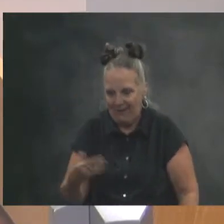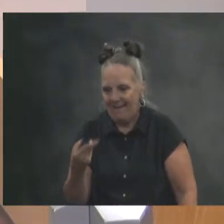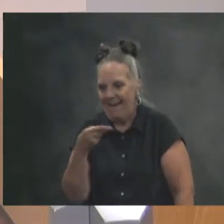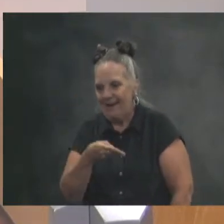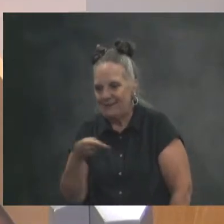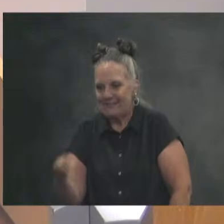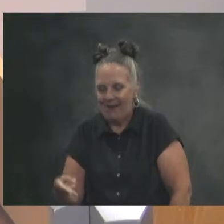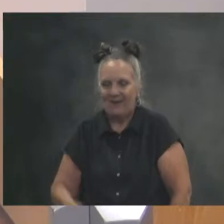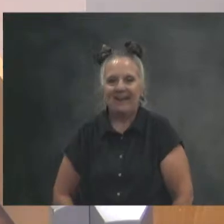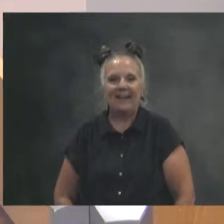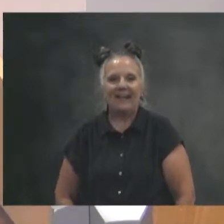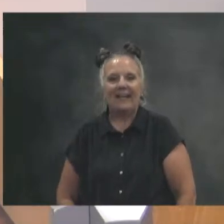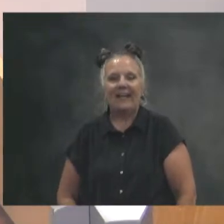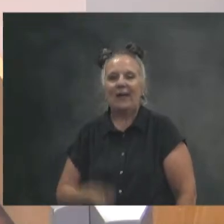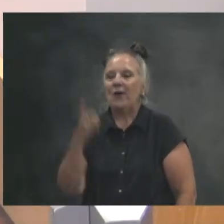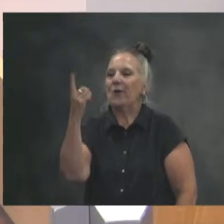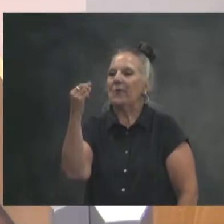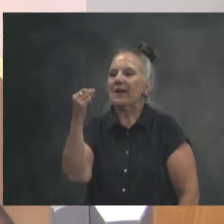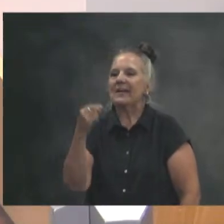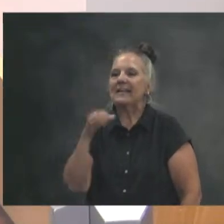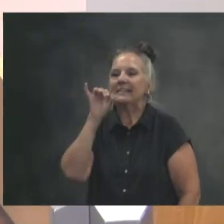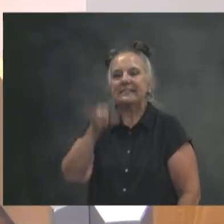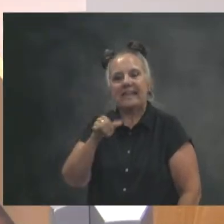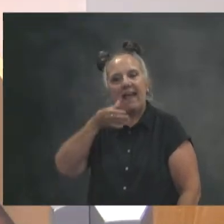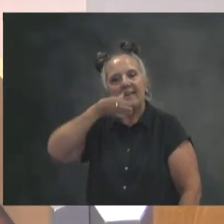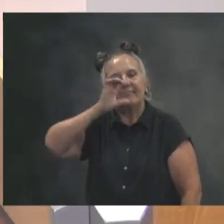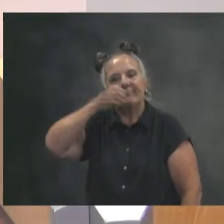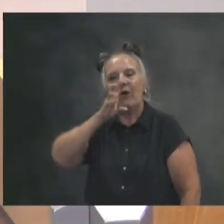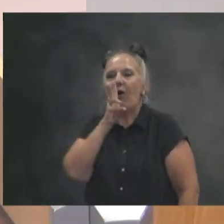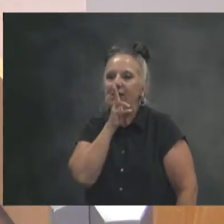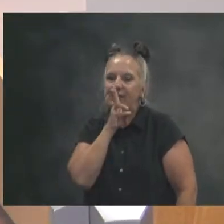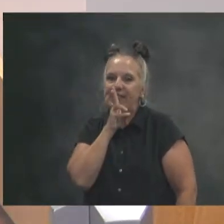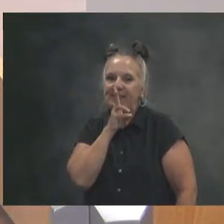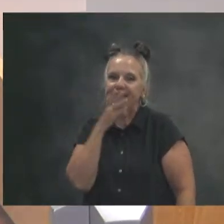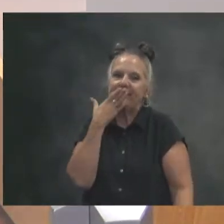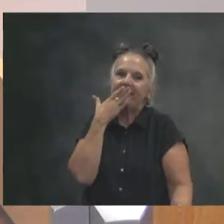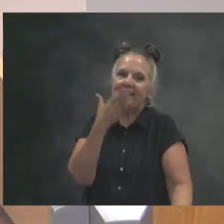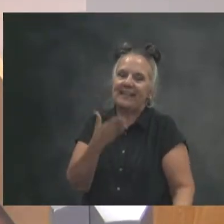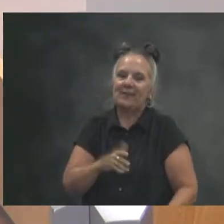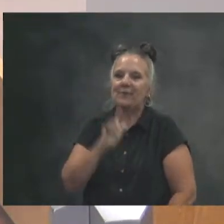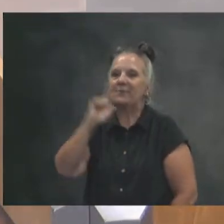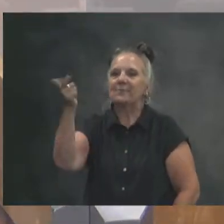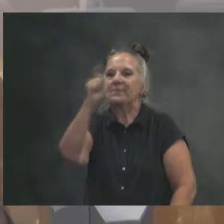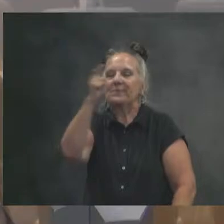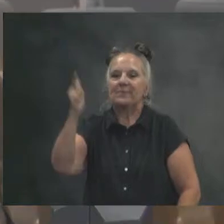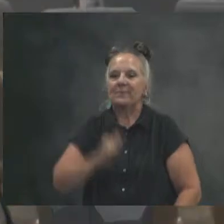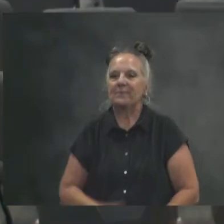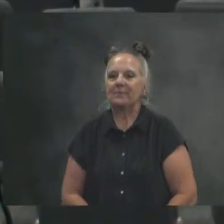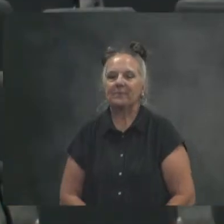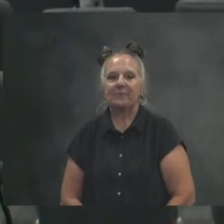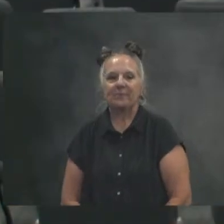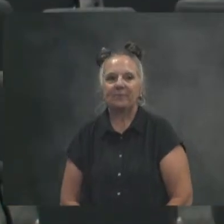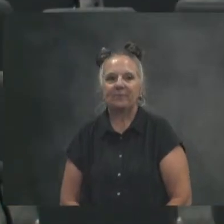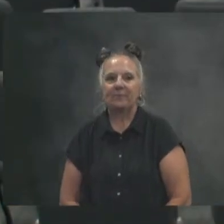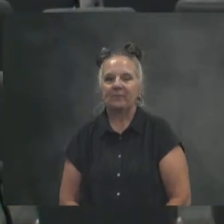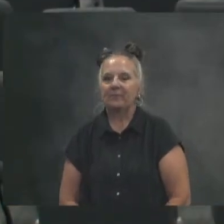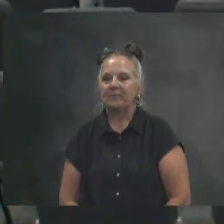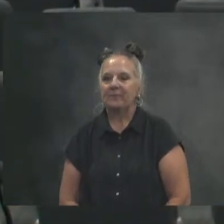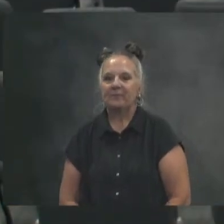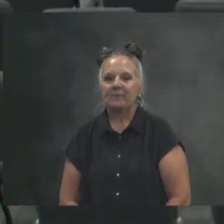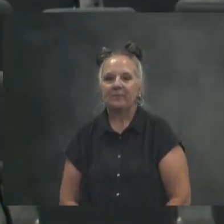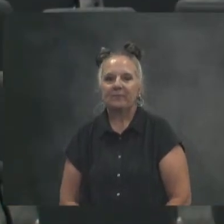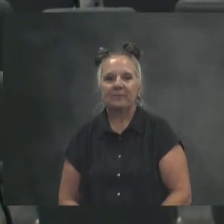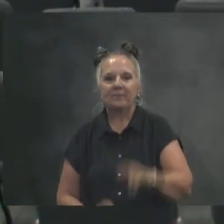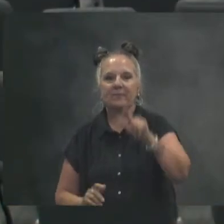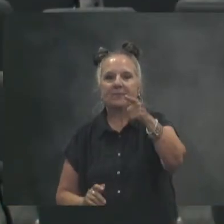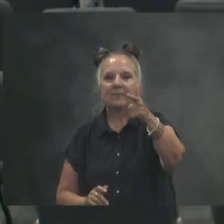The only other thing I need to say is stay hydrated. Thank you. Someone else like to volunteer to go? Well, I'd